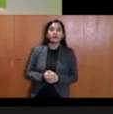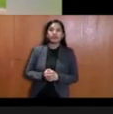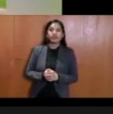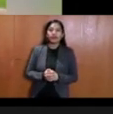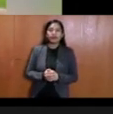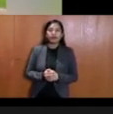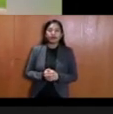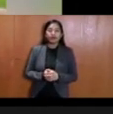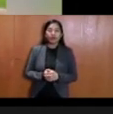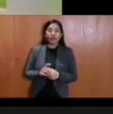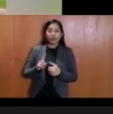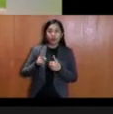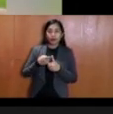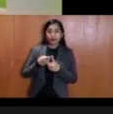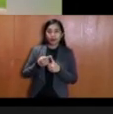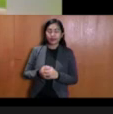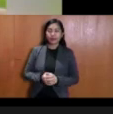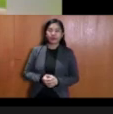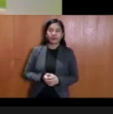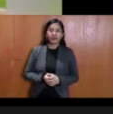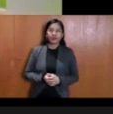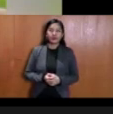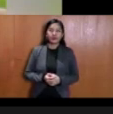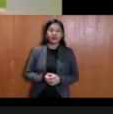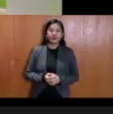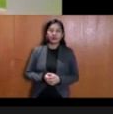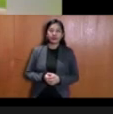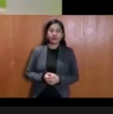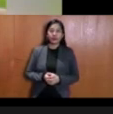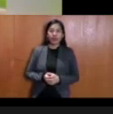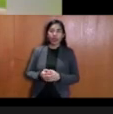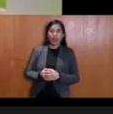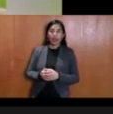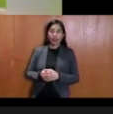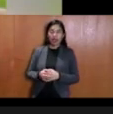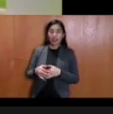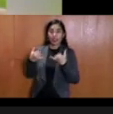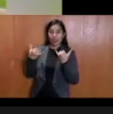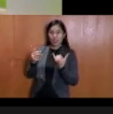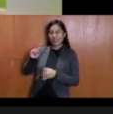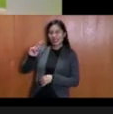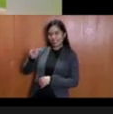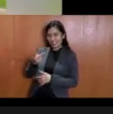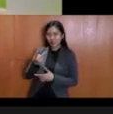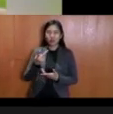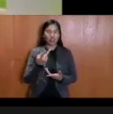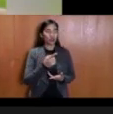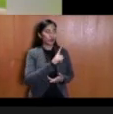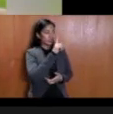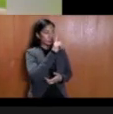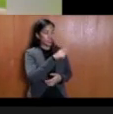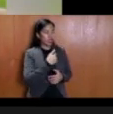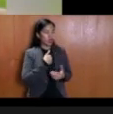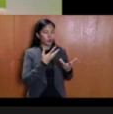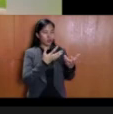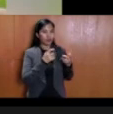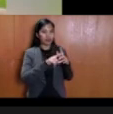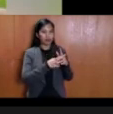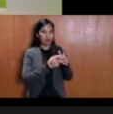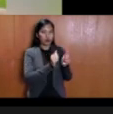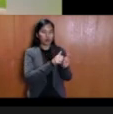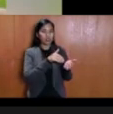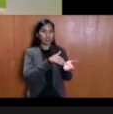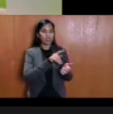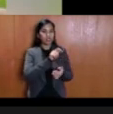first throw in the second round. For the second round of questions, I want to start with Dr. Tan, Tech for Good